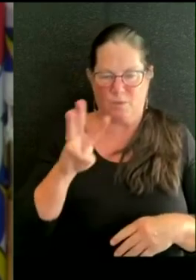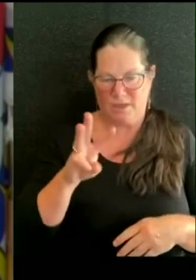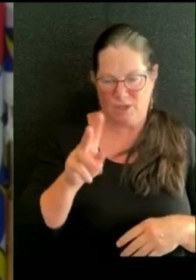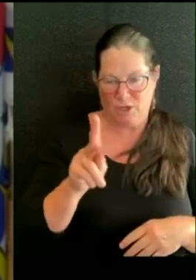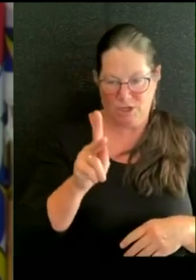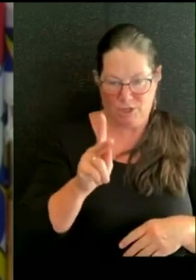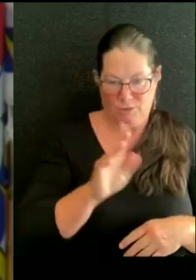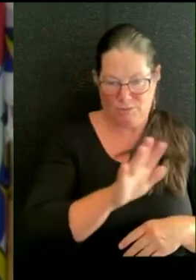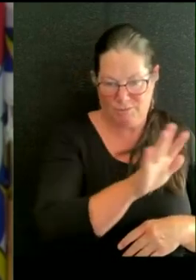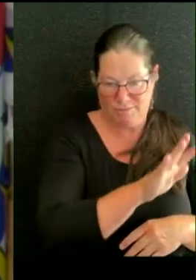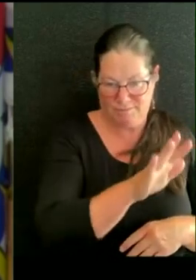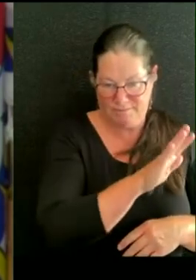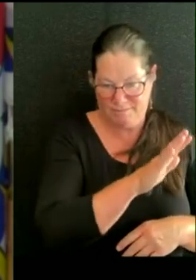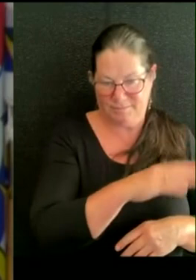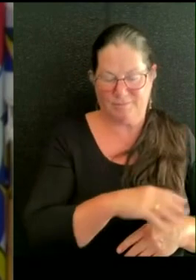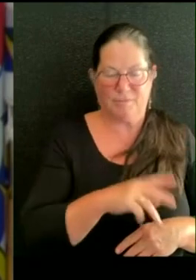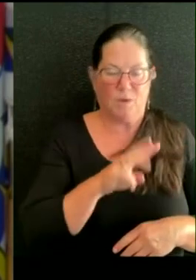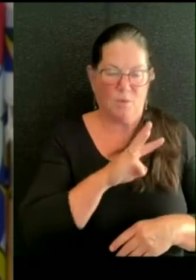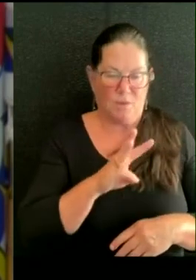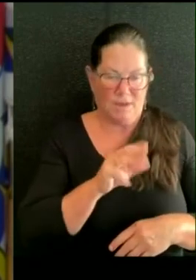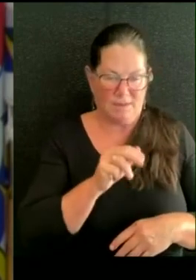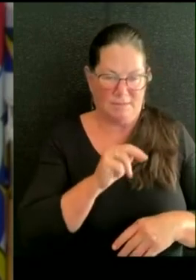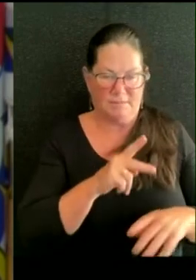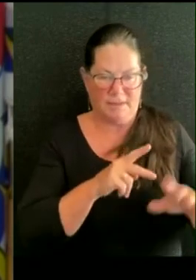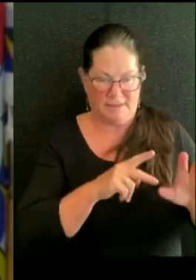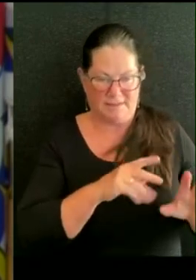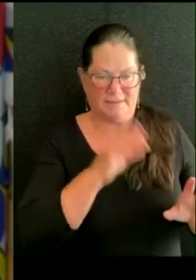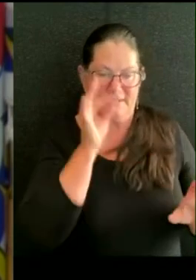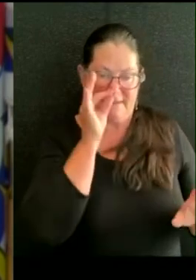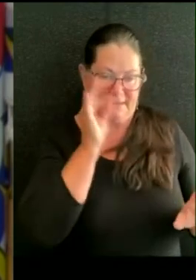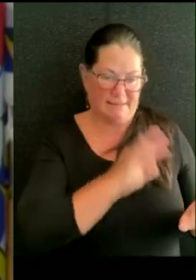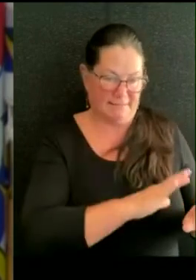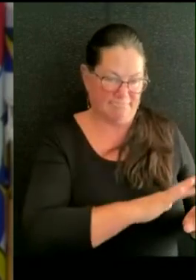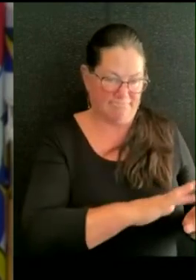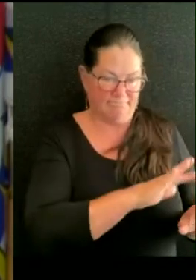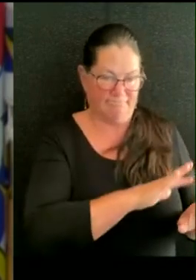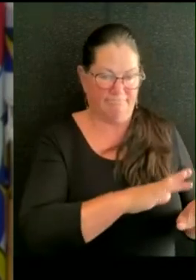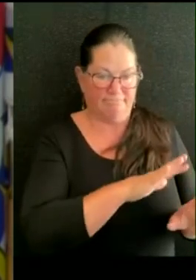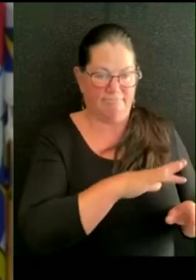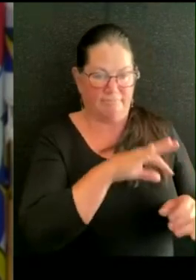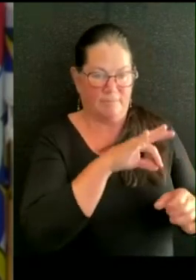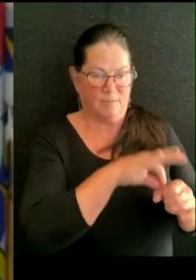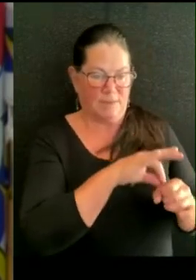Nation, and Regional District Electoral Area West residents.